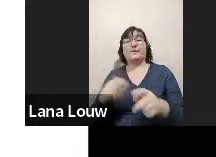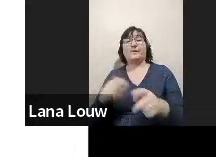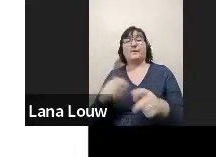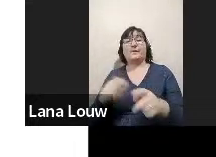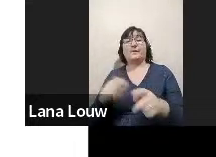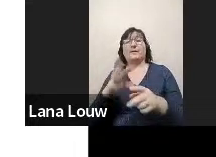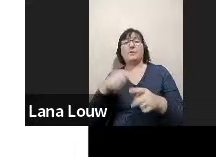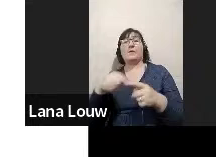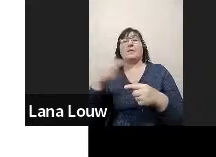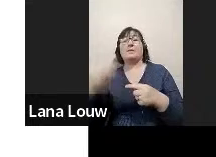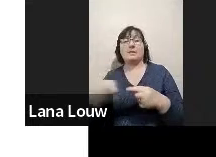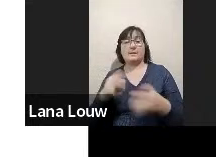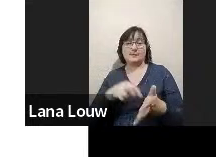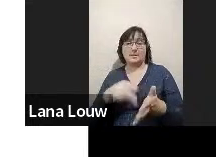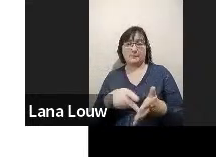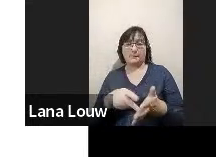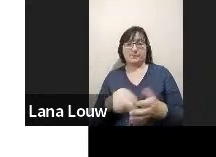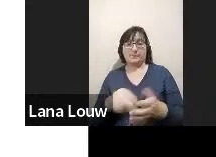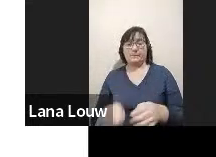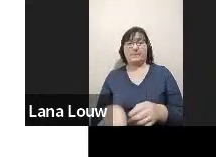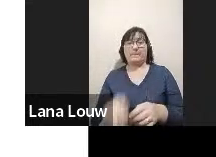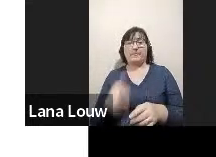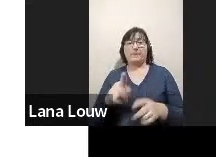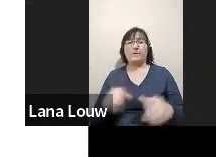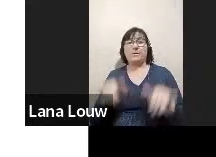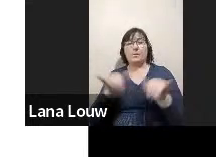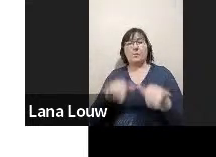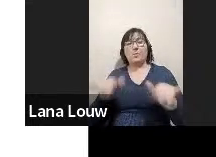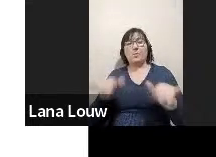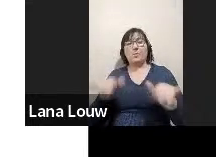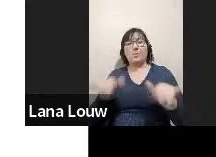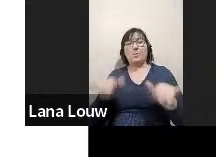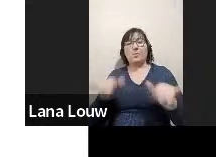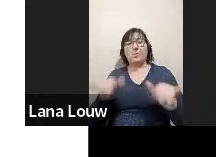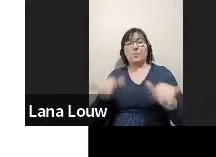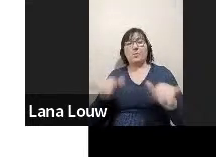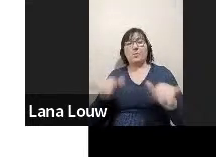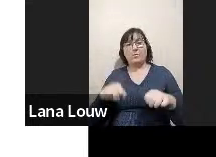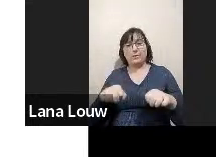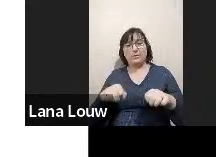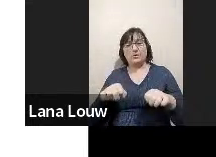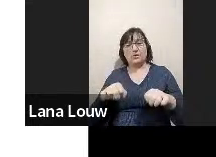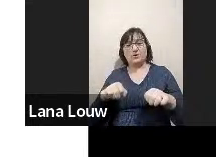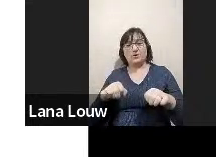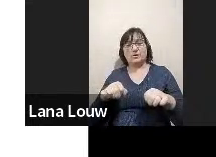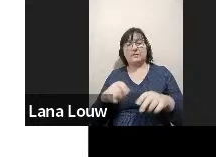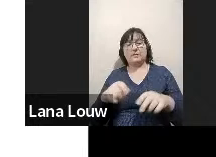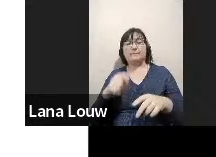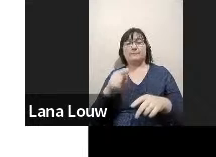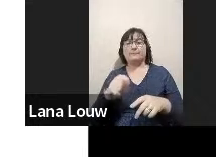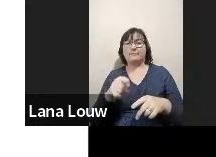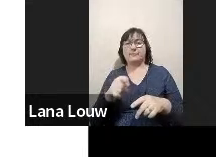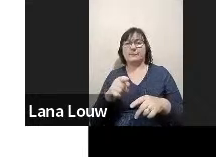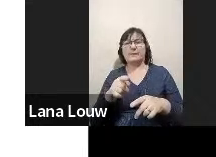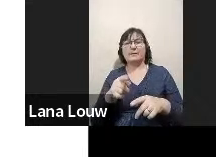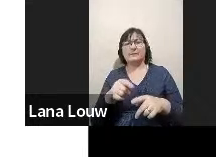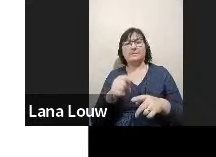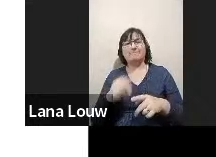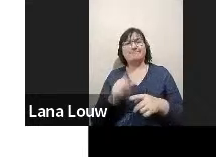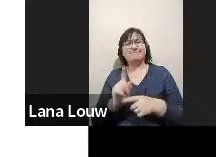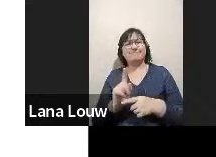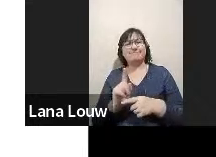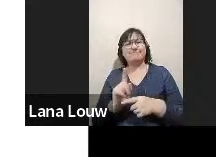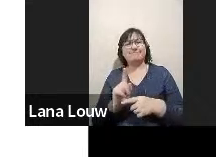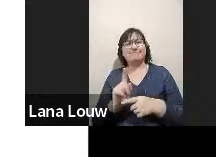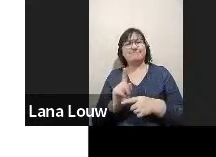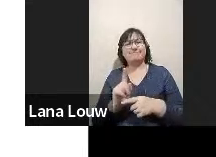awaiting authorization functionality. Okay, so what is awaiting authorization function? It needs an additional step. It needs for